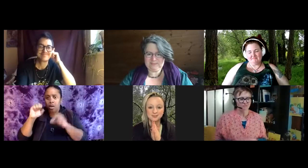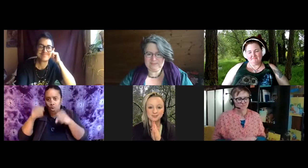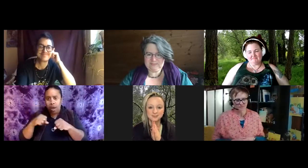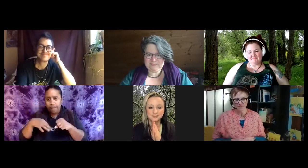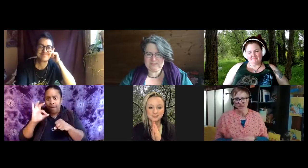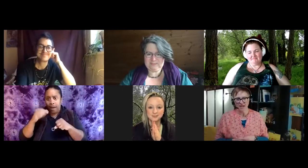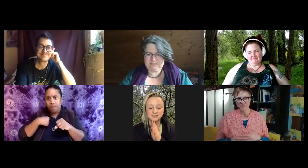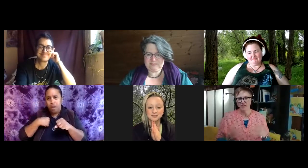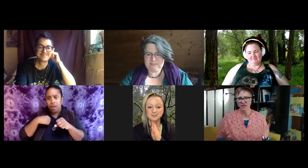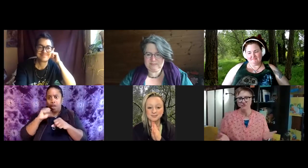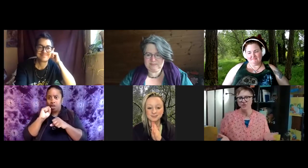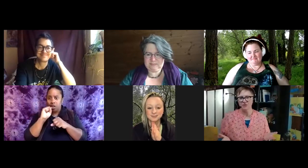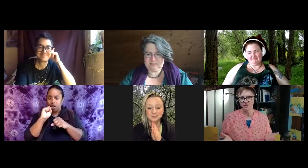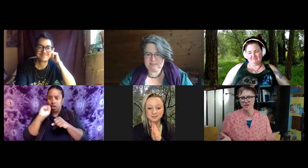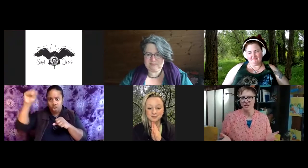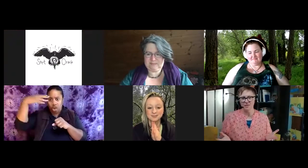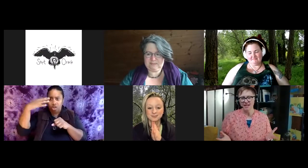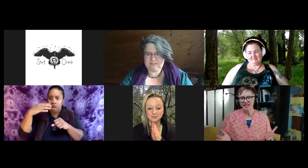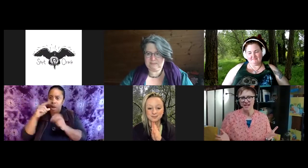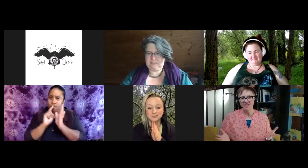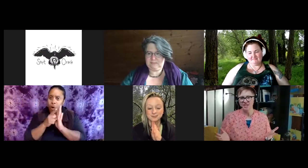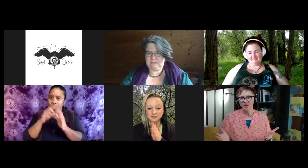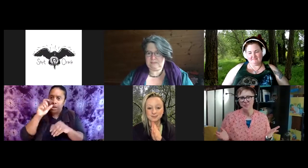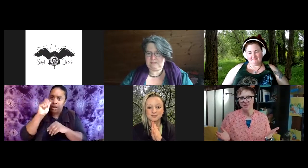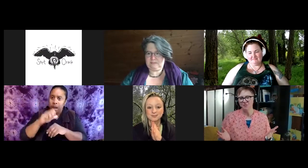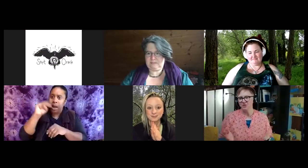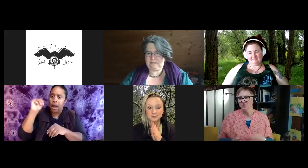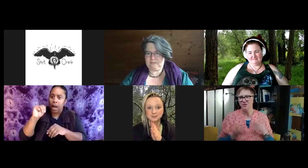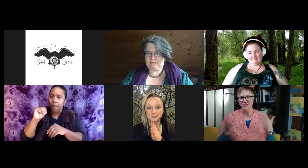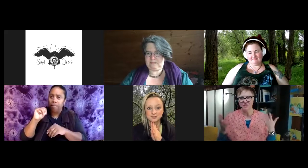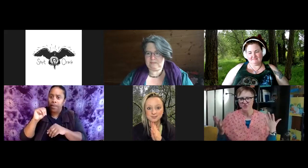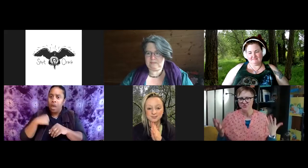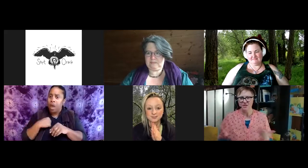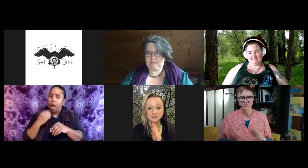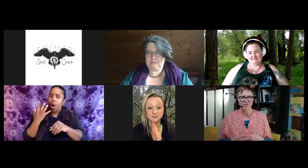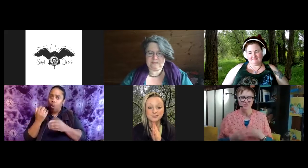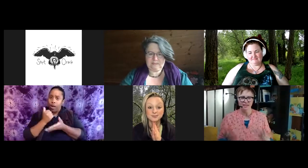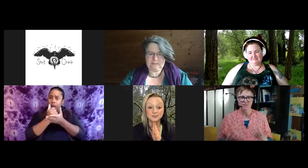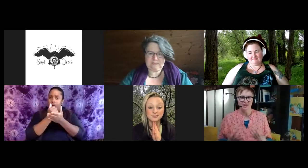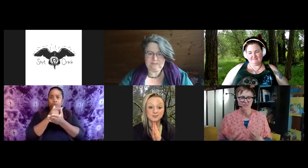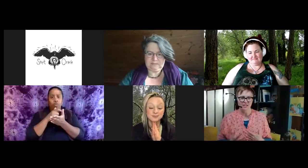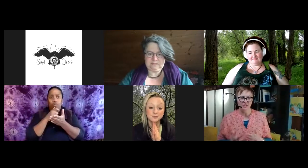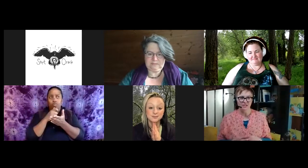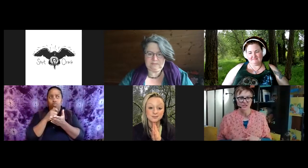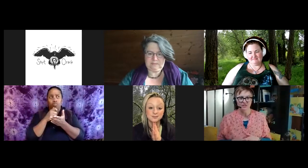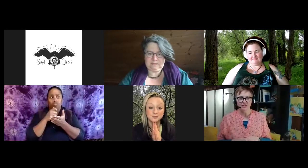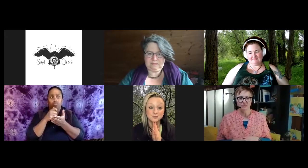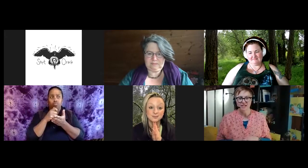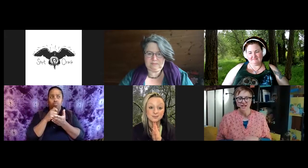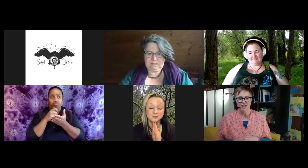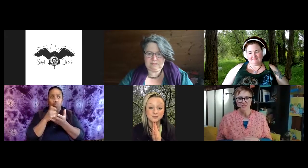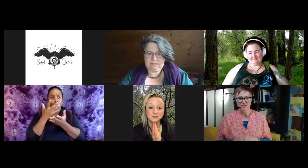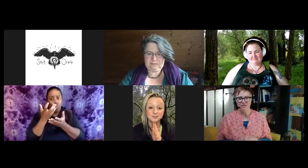thesunshinemoment.com. I would love to, yeah, just help anyone who's looking to find a way to really get manifestation kicked